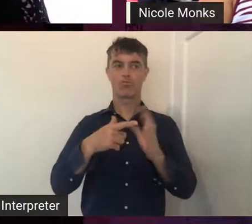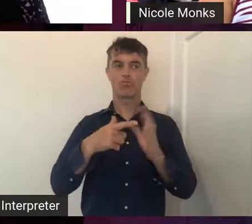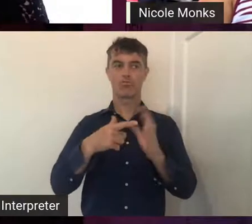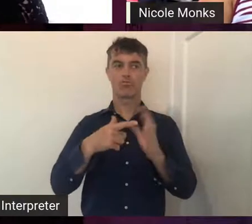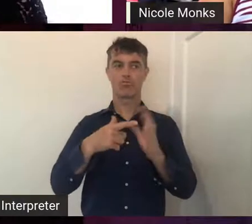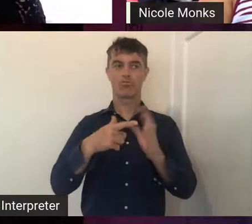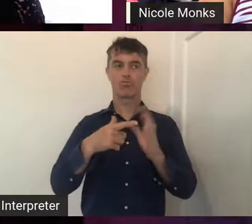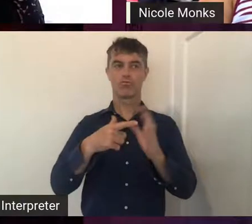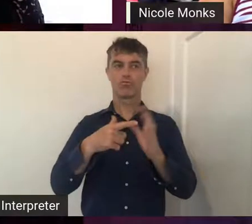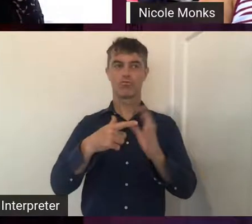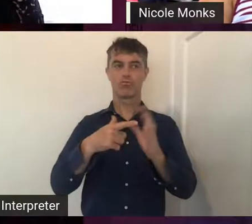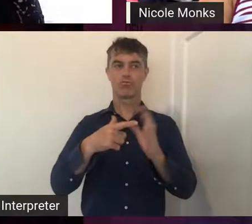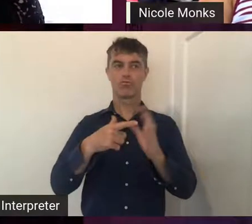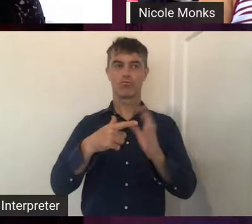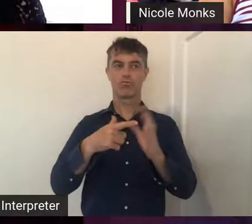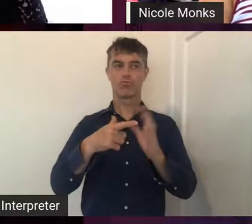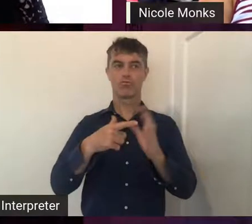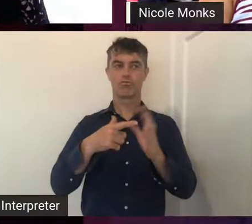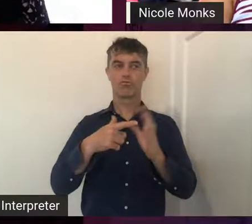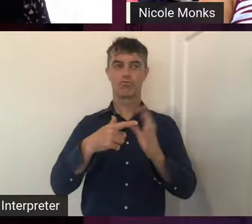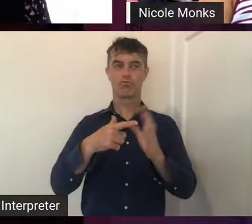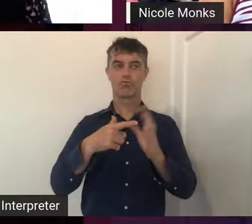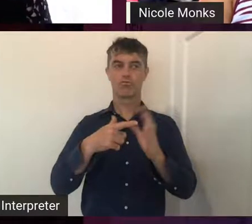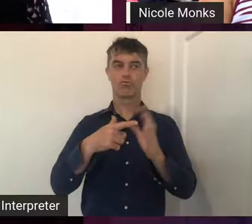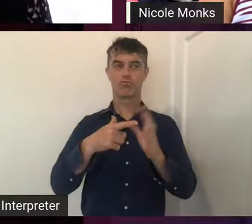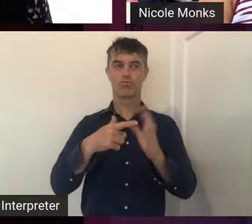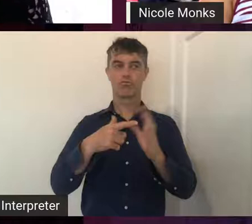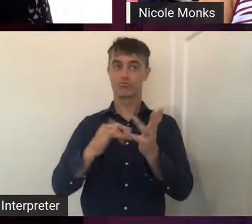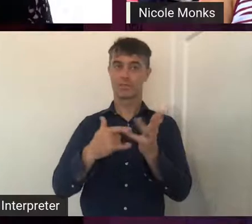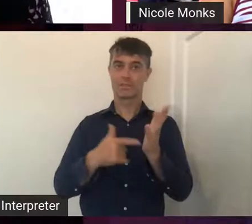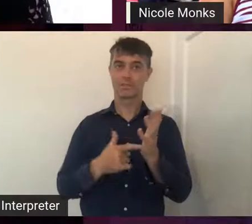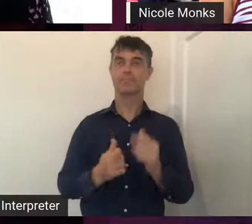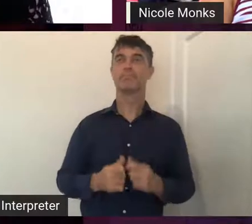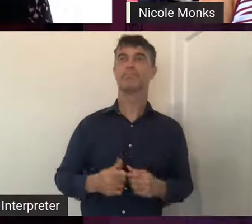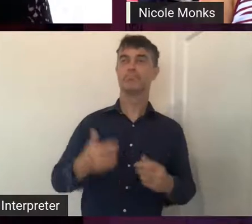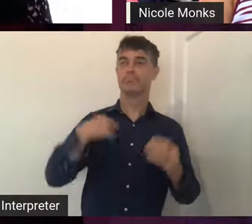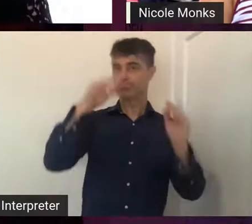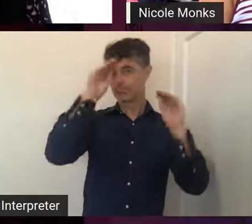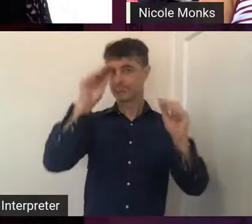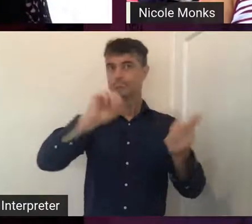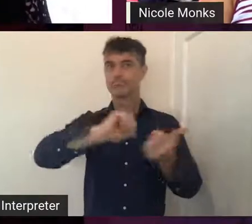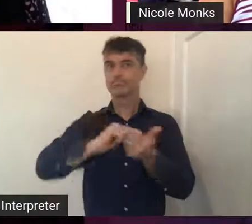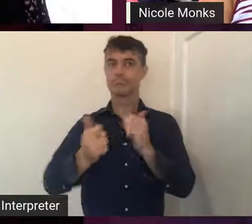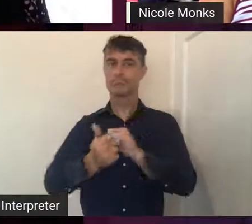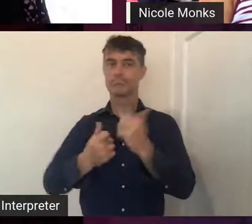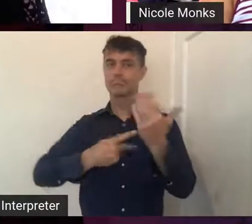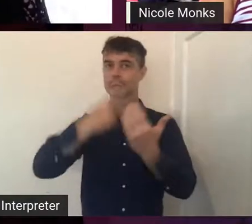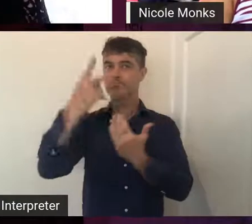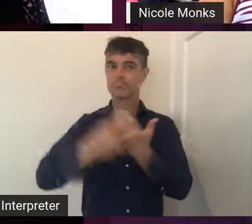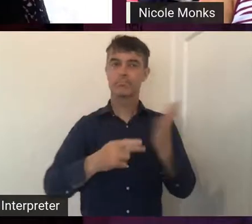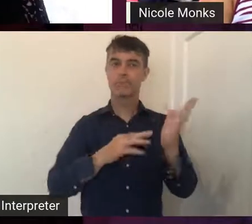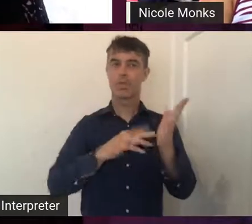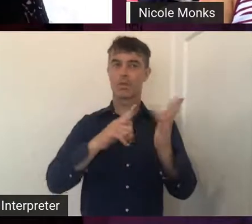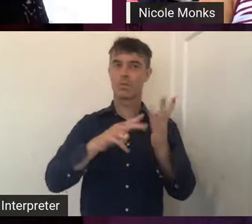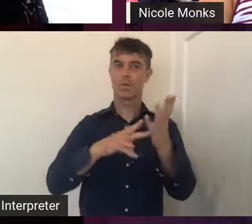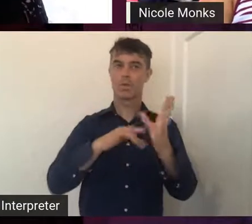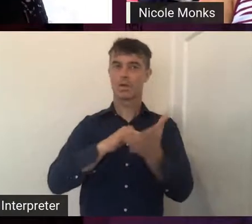Victorian Women's Trust, our Education Partner Program, Monash University.